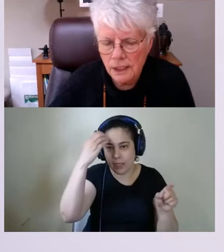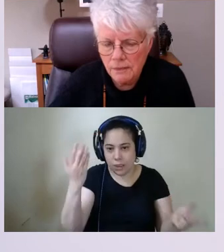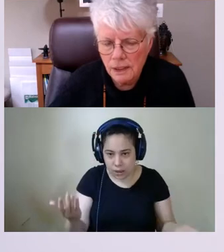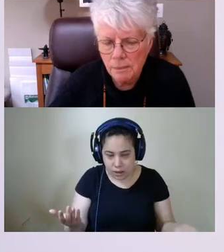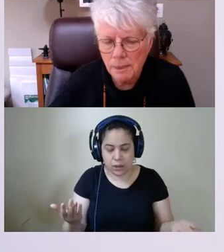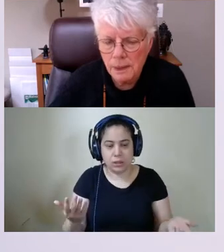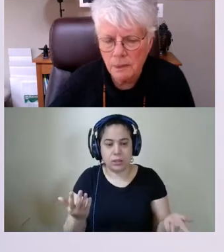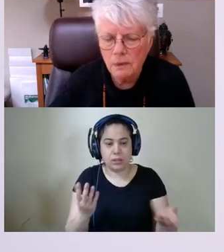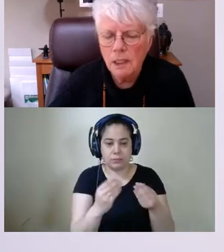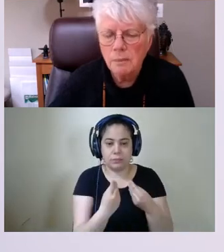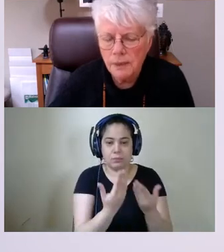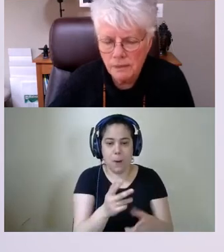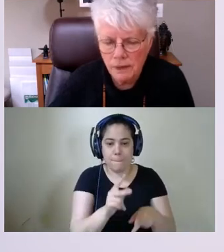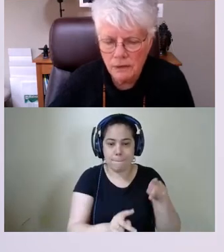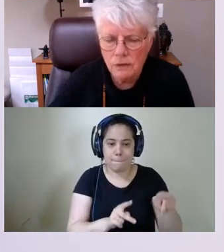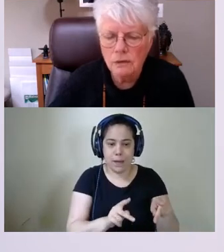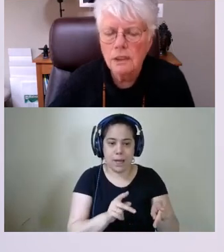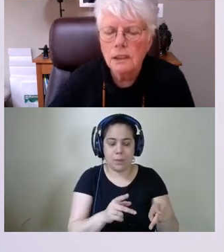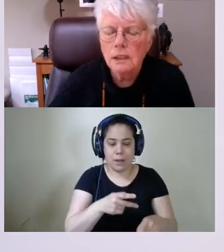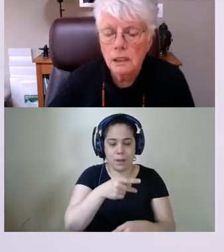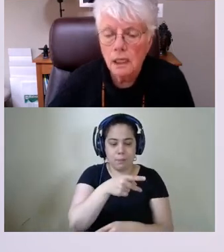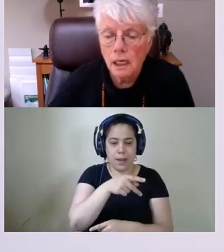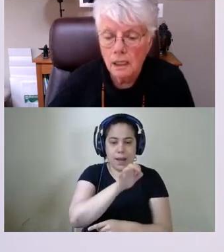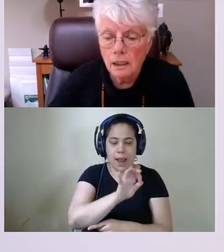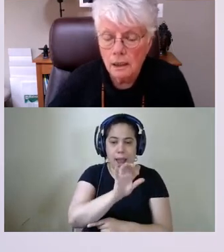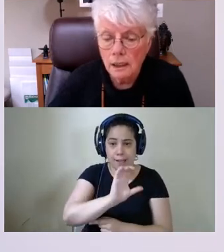It's giving people prefrontal